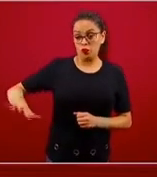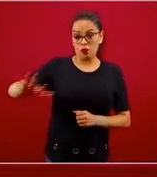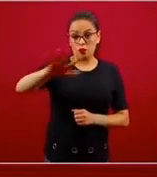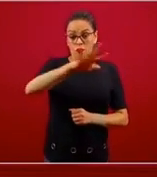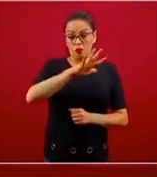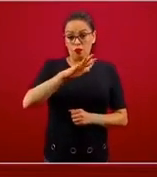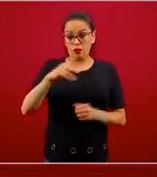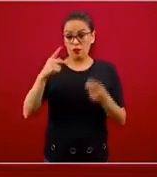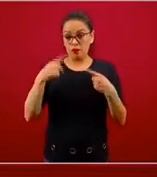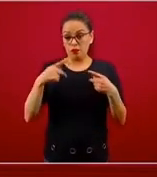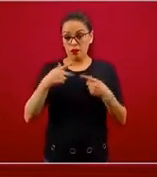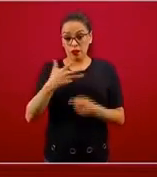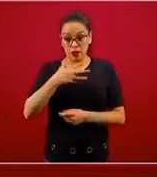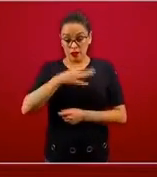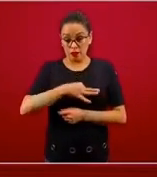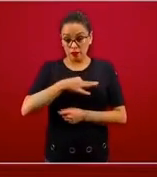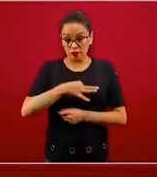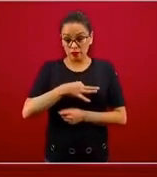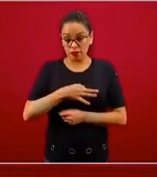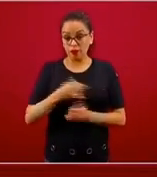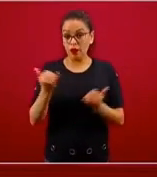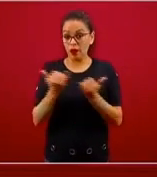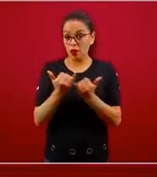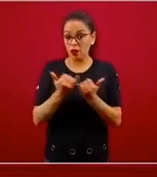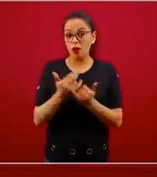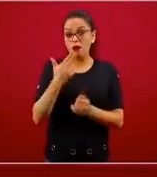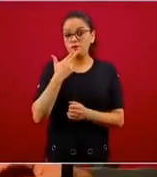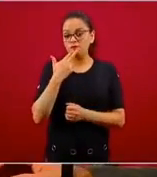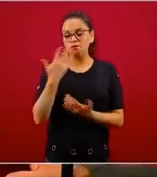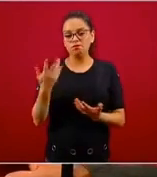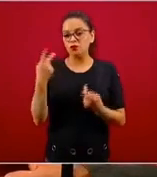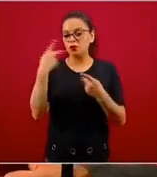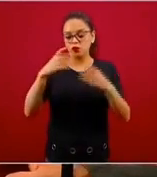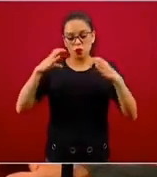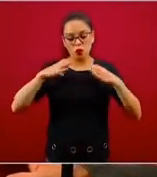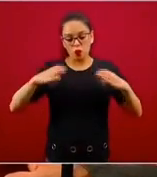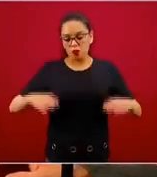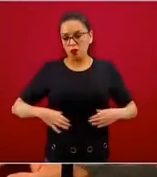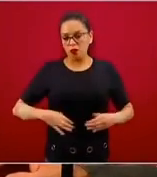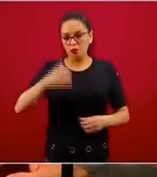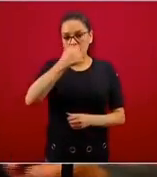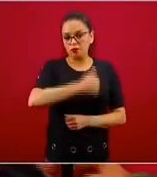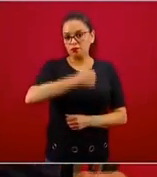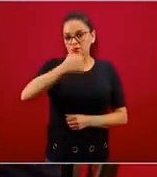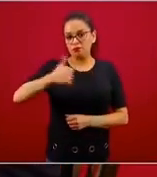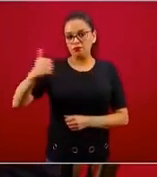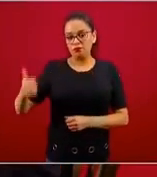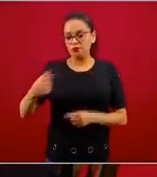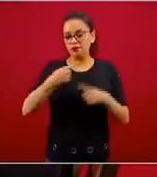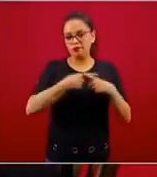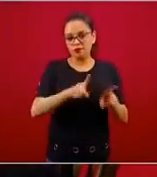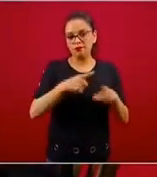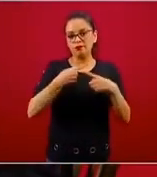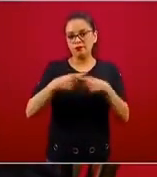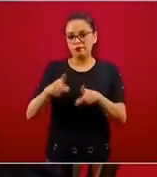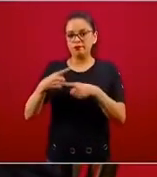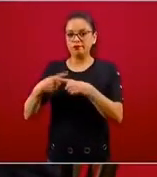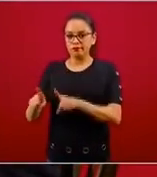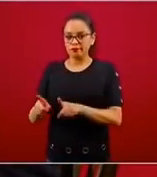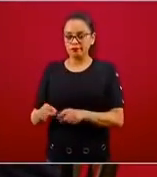have had the virus deal with this in the same way. The immune